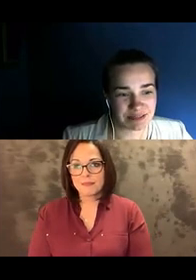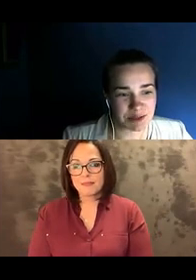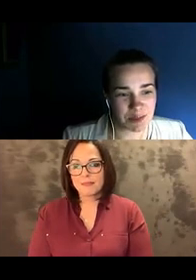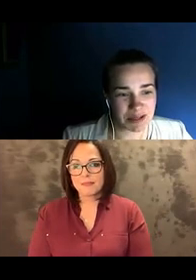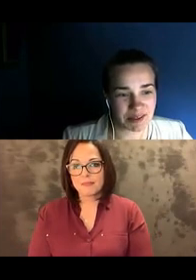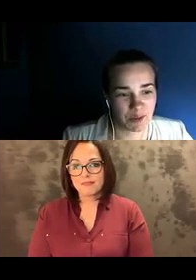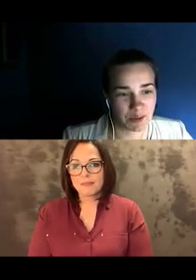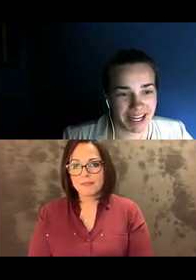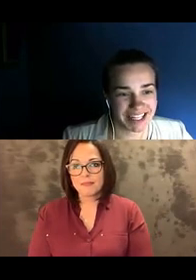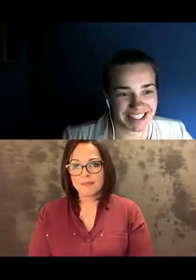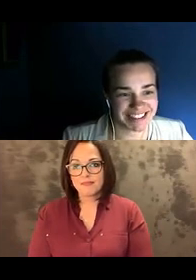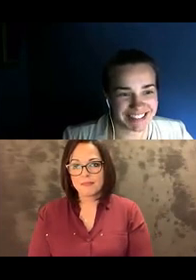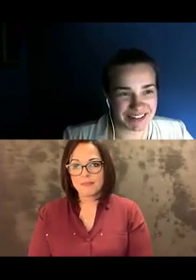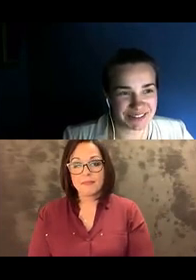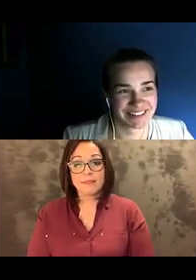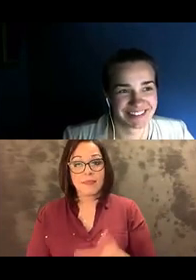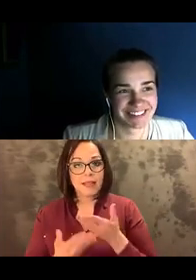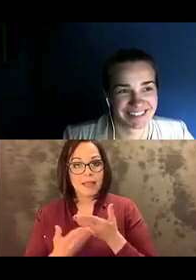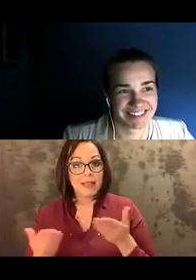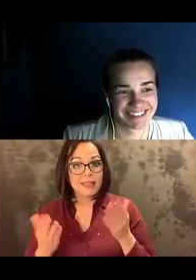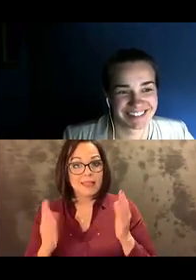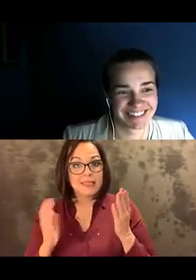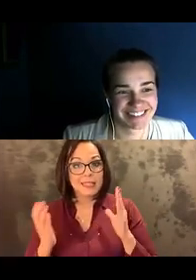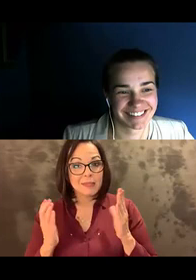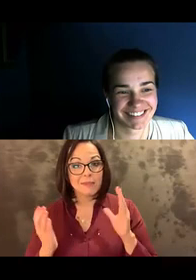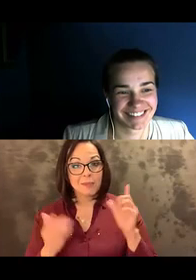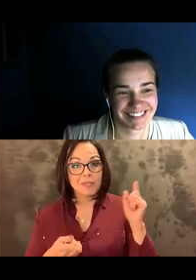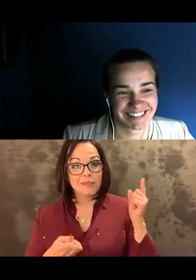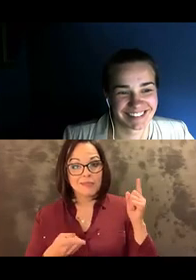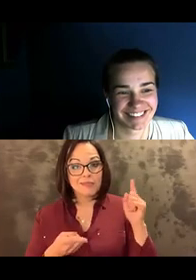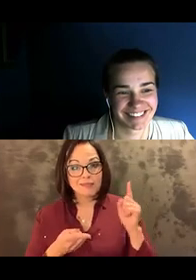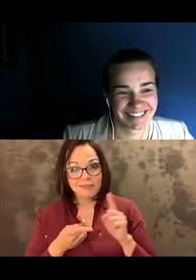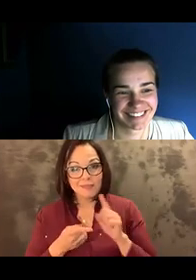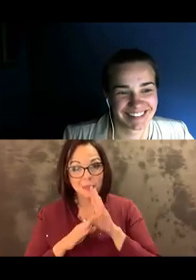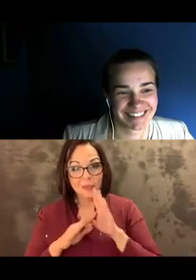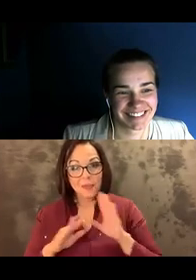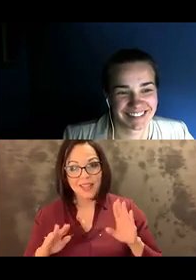Things seem to be quieting down.